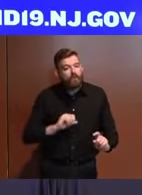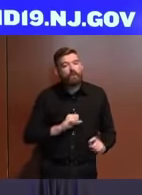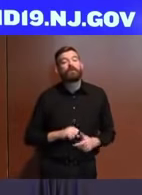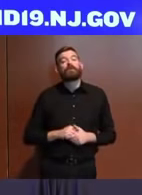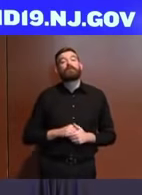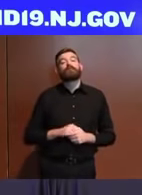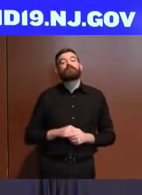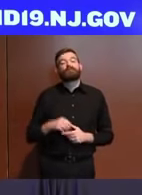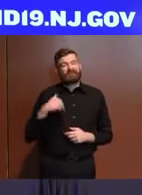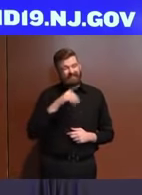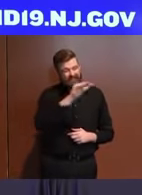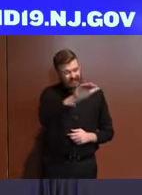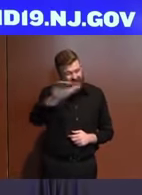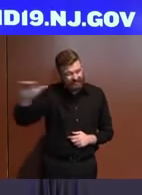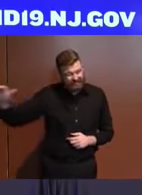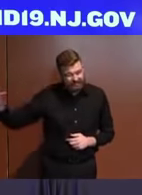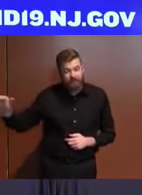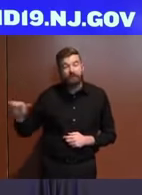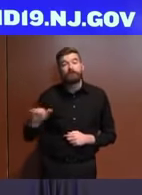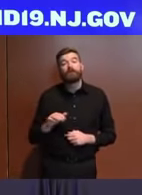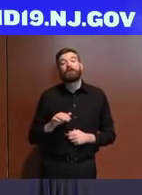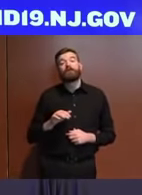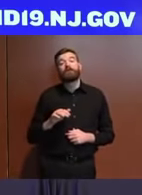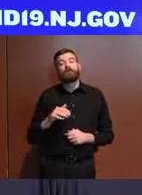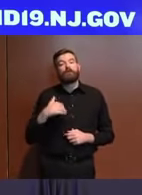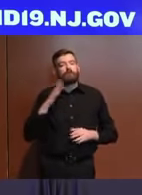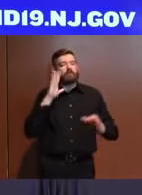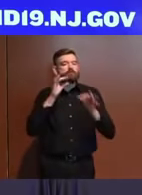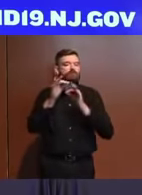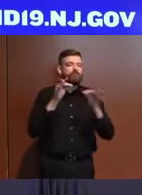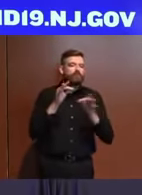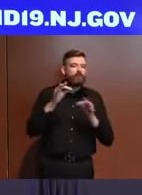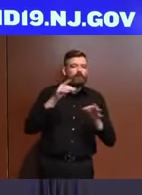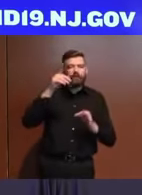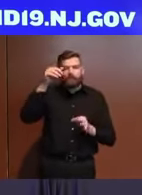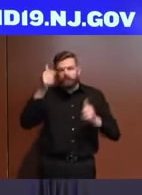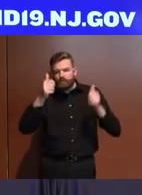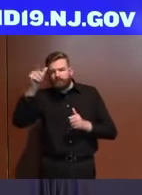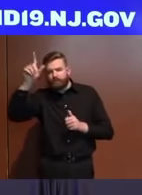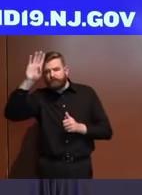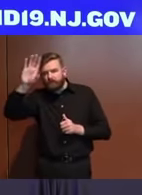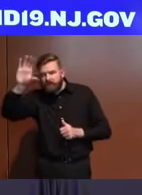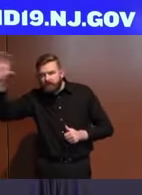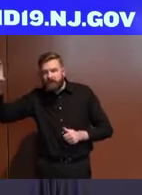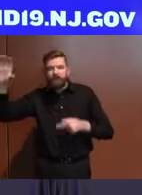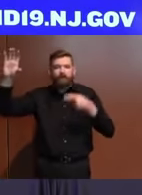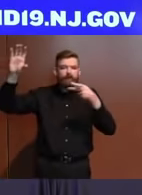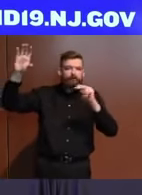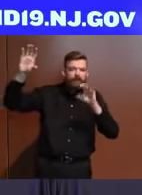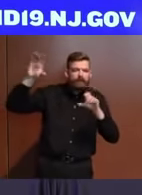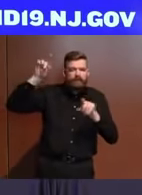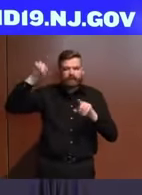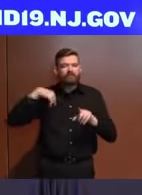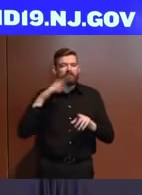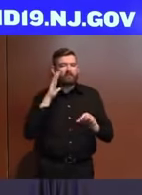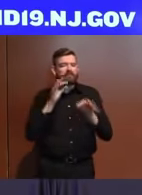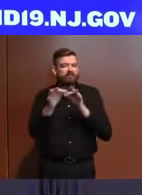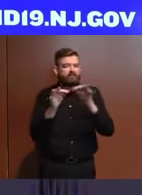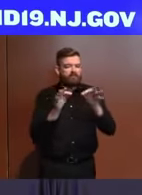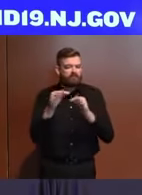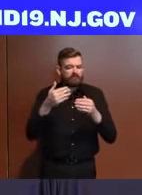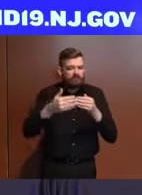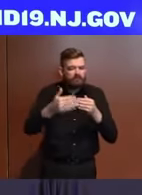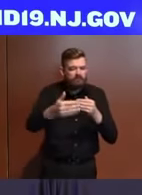following day, and we'll also make this information available online at our All-In, as you can see behind me,